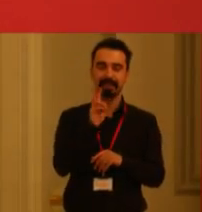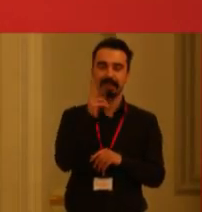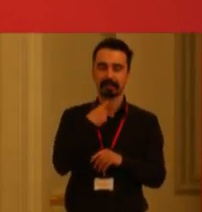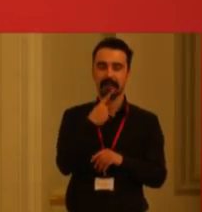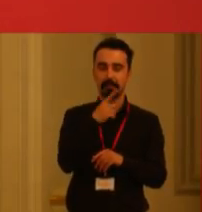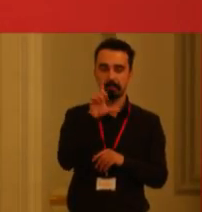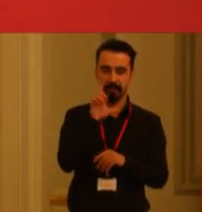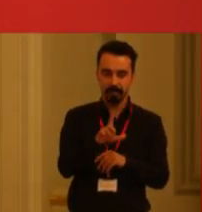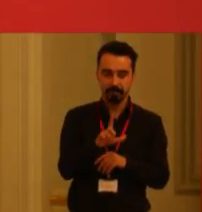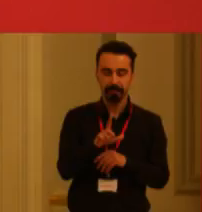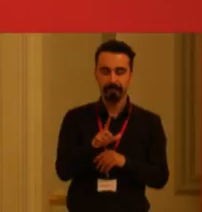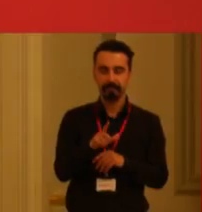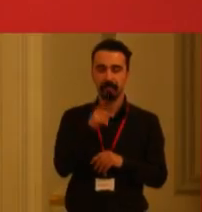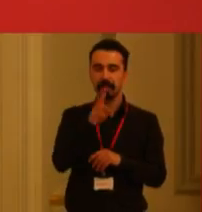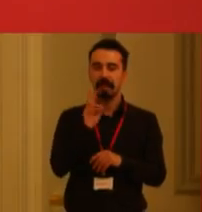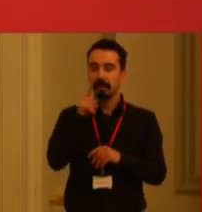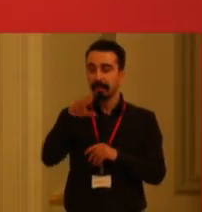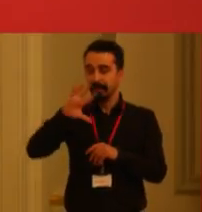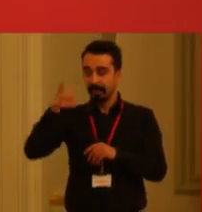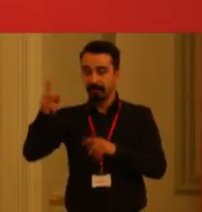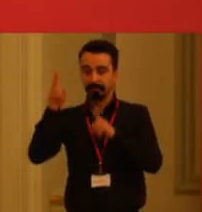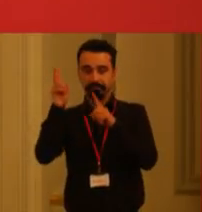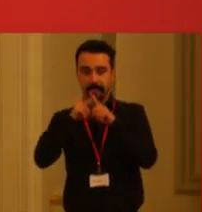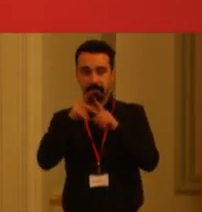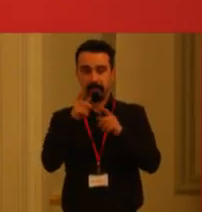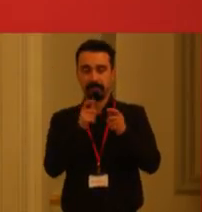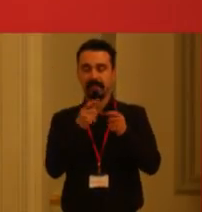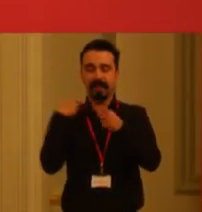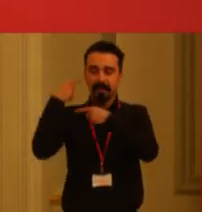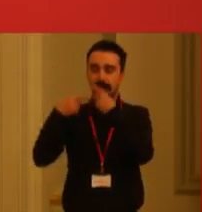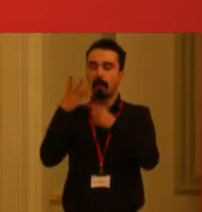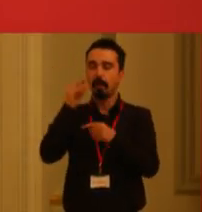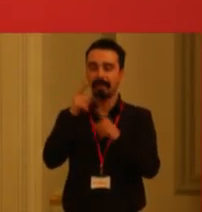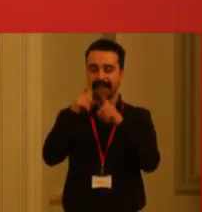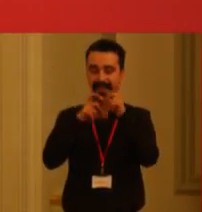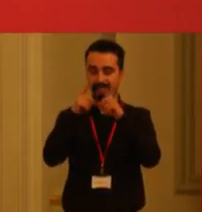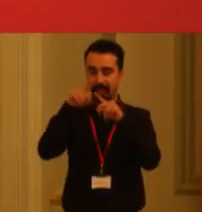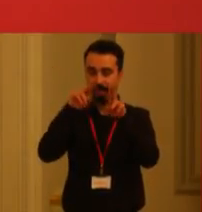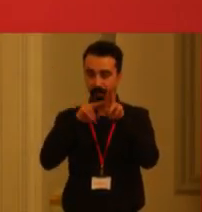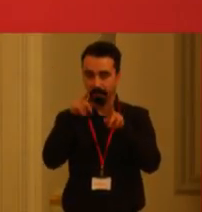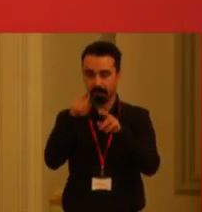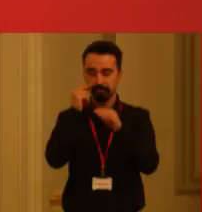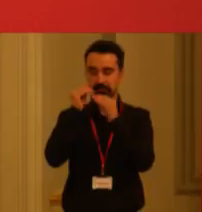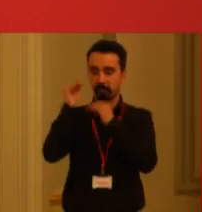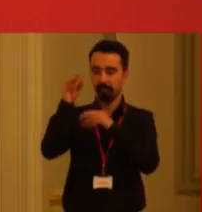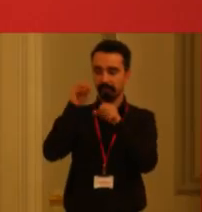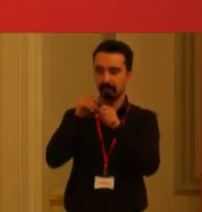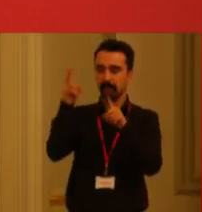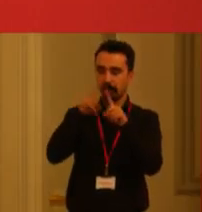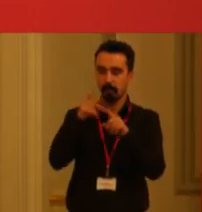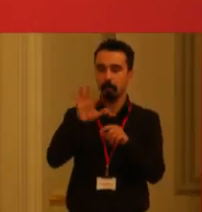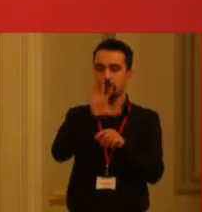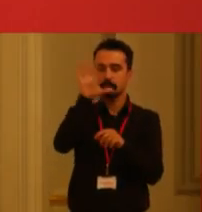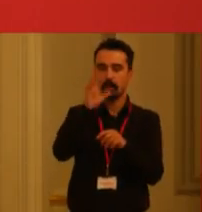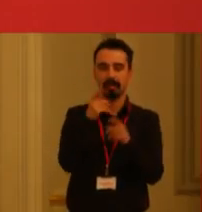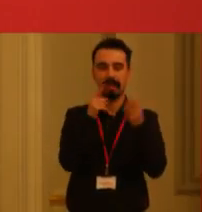pleasing. Unfortunately, this has shown us that other participation mechanisms, the non-conventional ones like